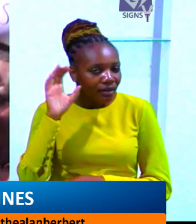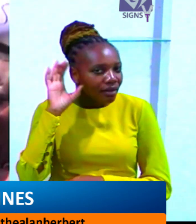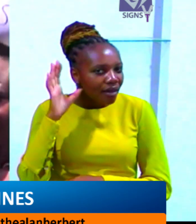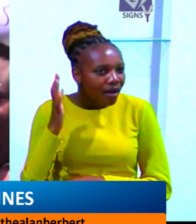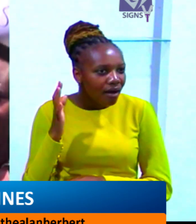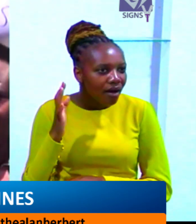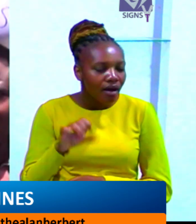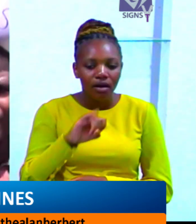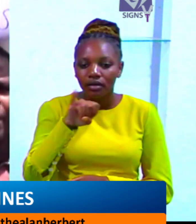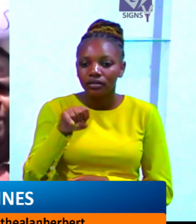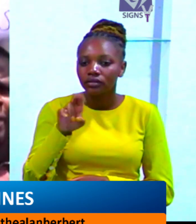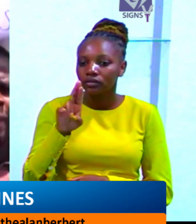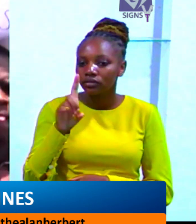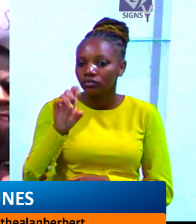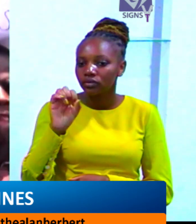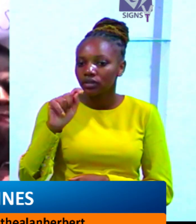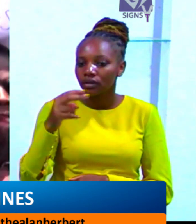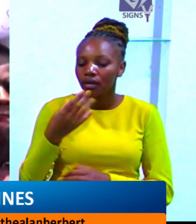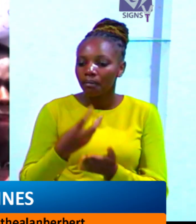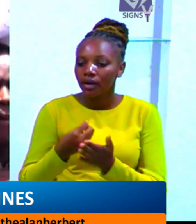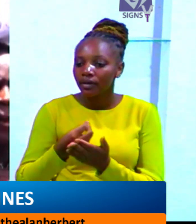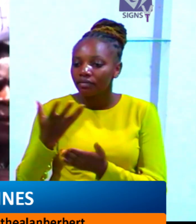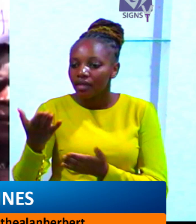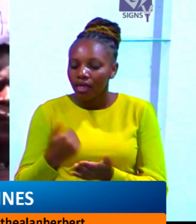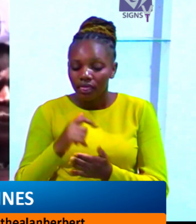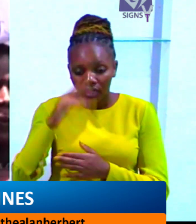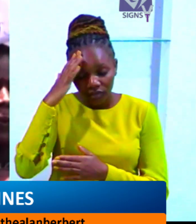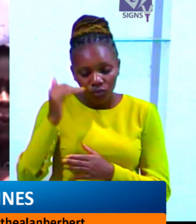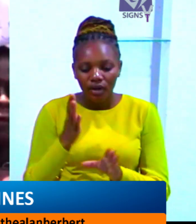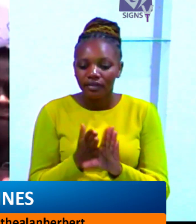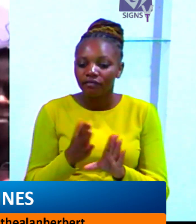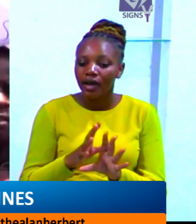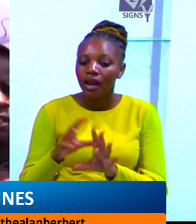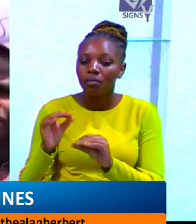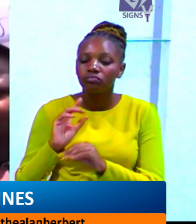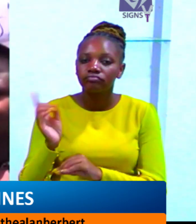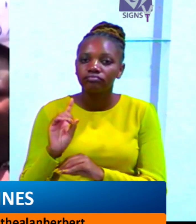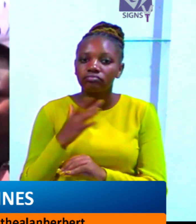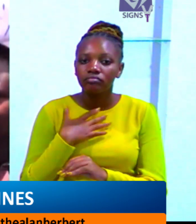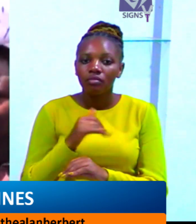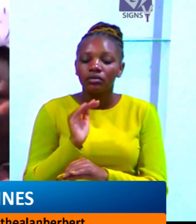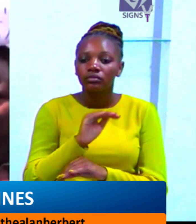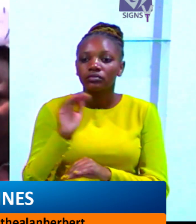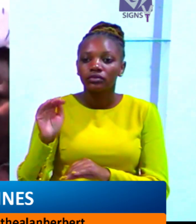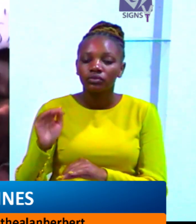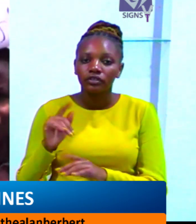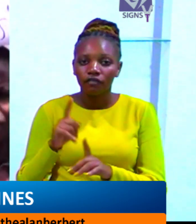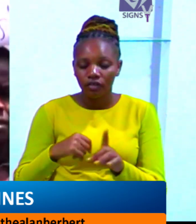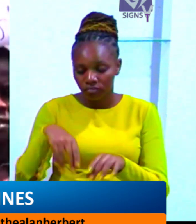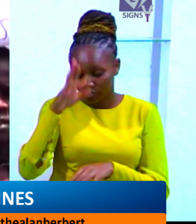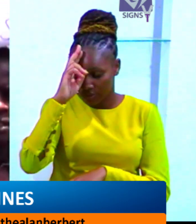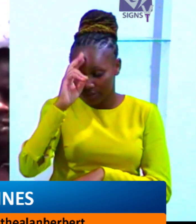Judith alileta pesa kwa ofisi yake. That is why this file is not moving. We are calling out from IG of